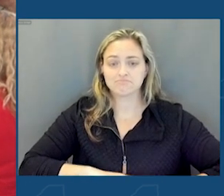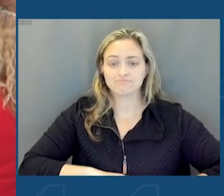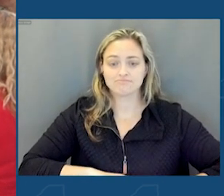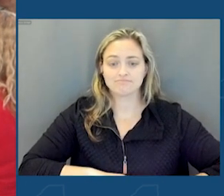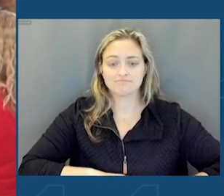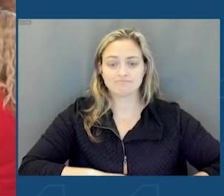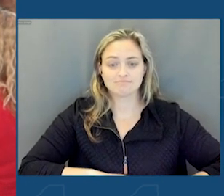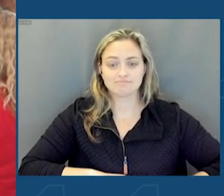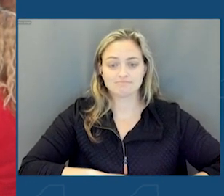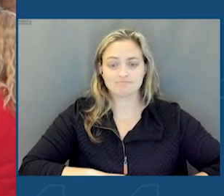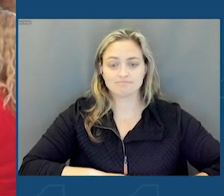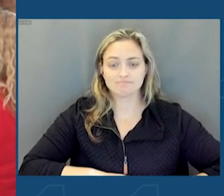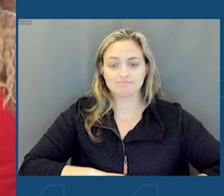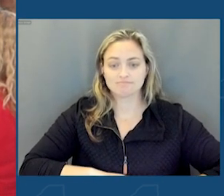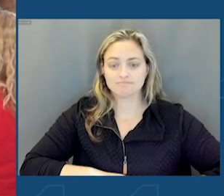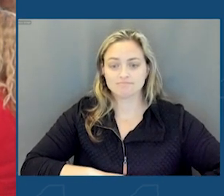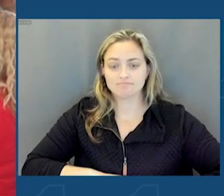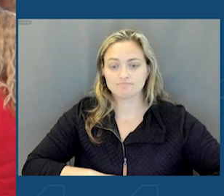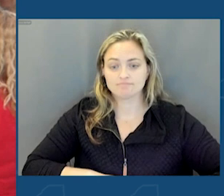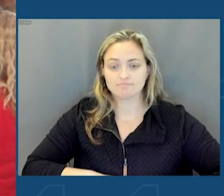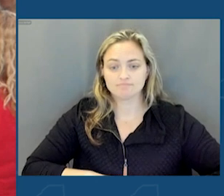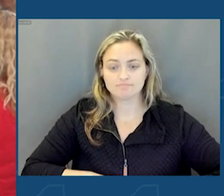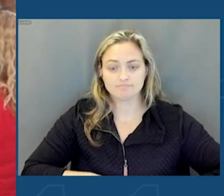relieved. How